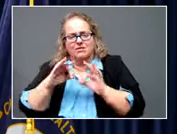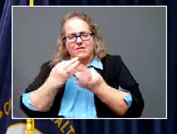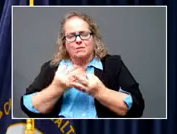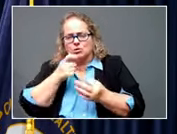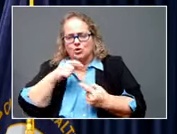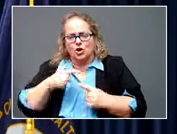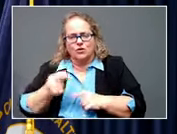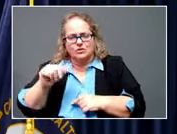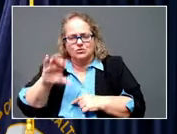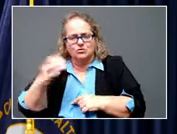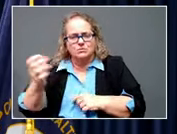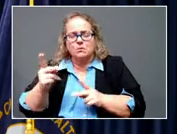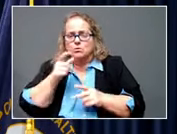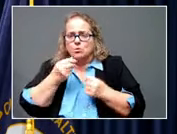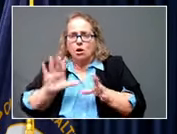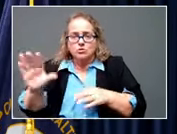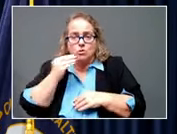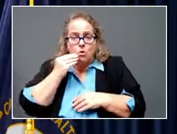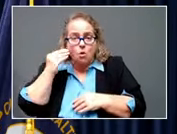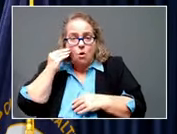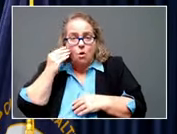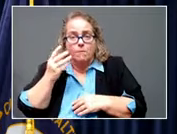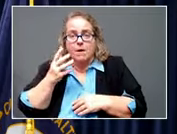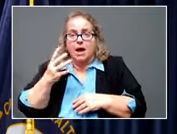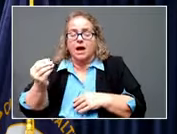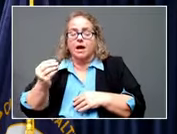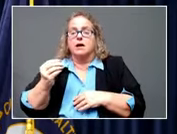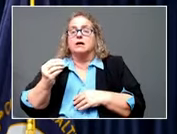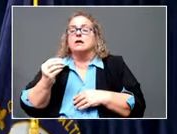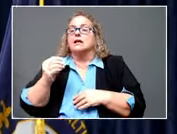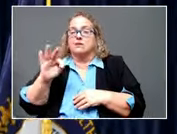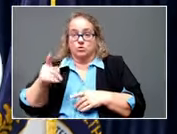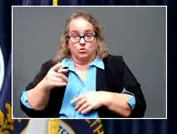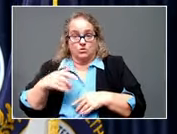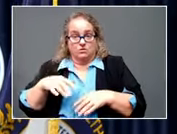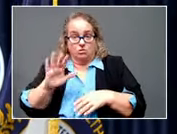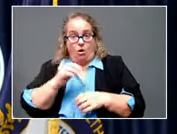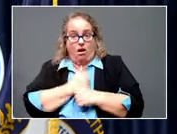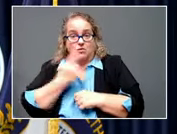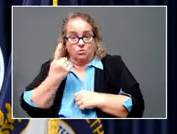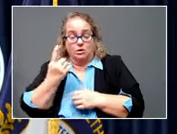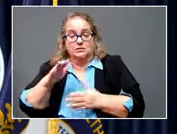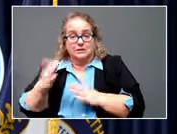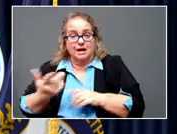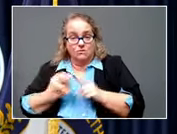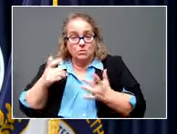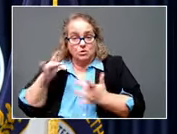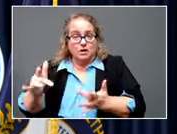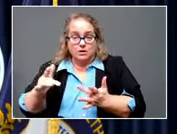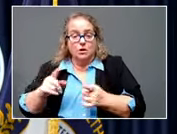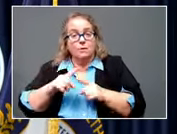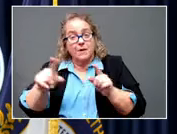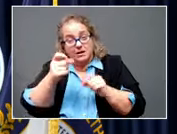home, and especially those who've lost a loved one. But Team Kentucky, because of your incredible